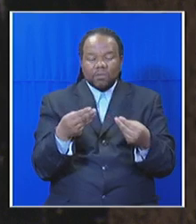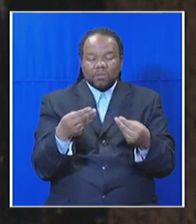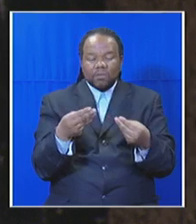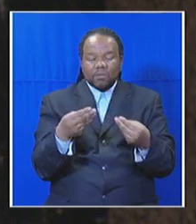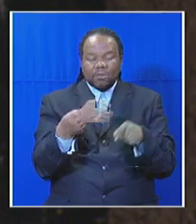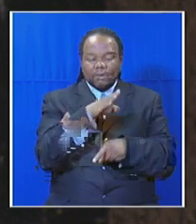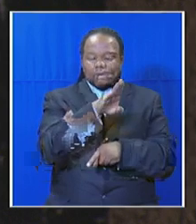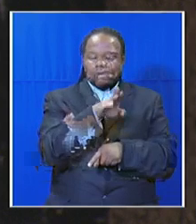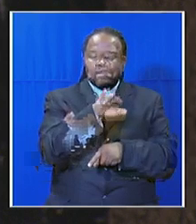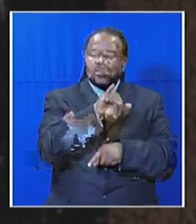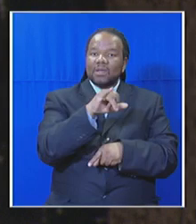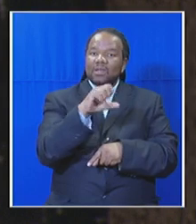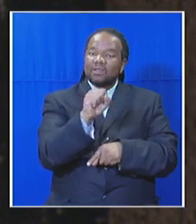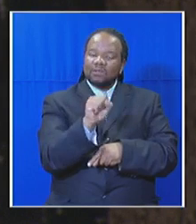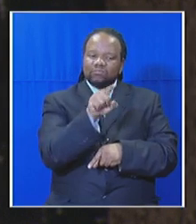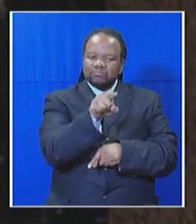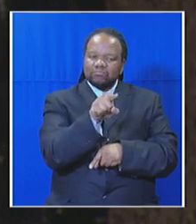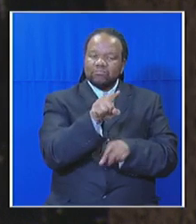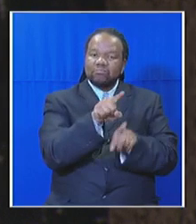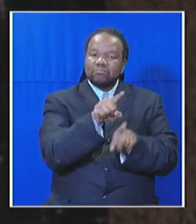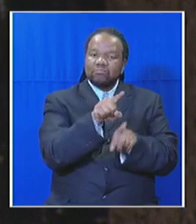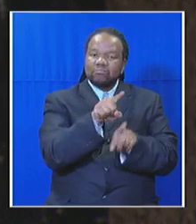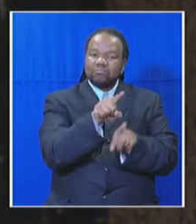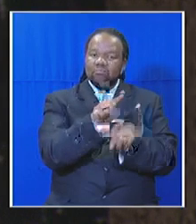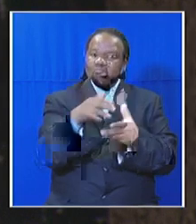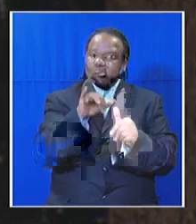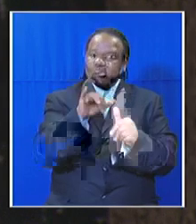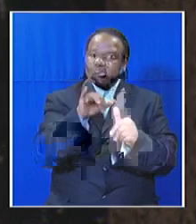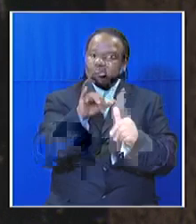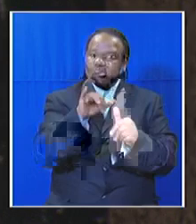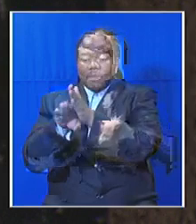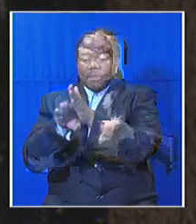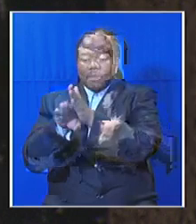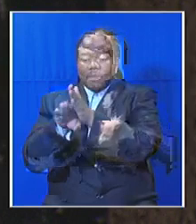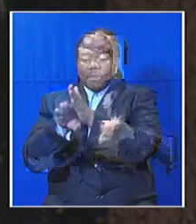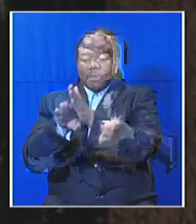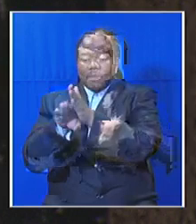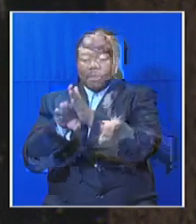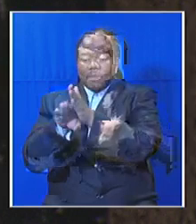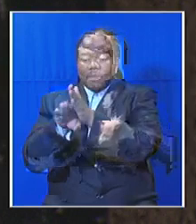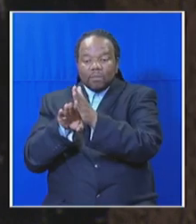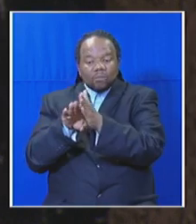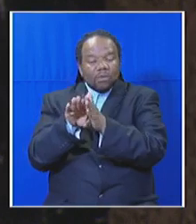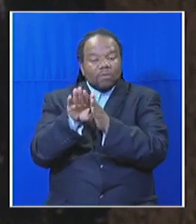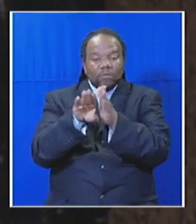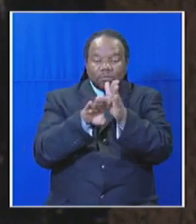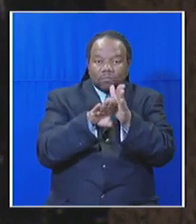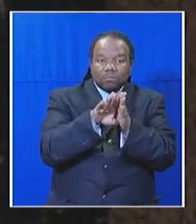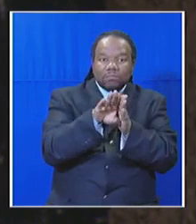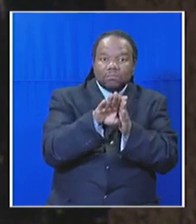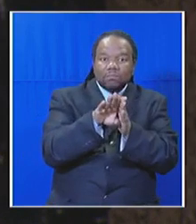will a pro-poor developmental agenda which can be the vehicle to